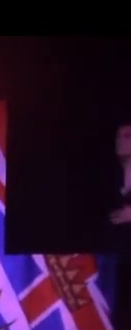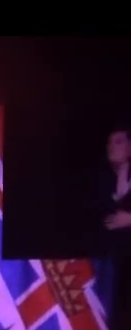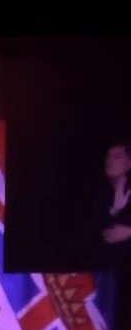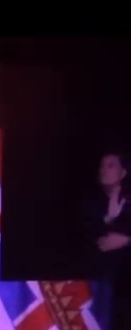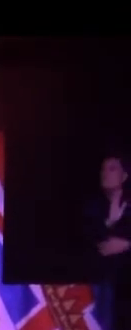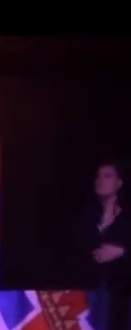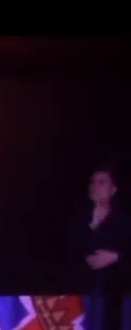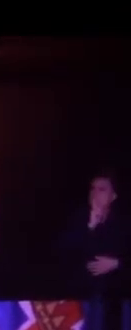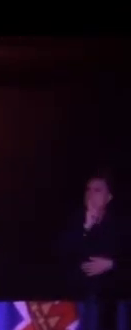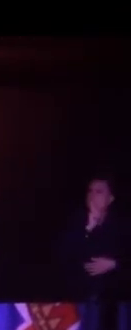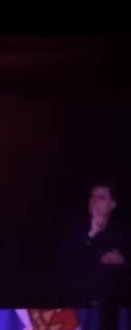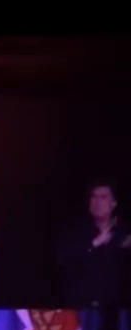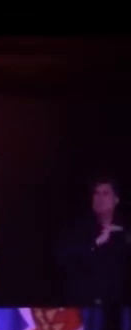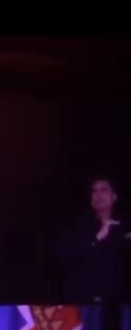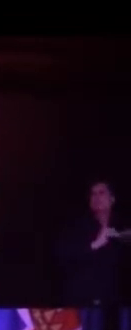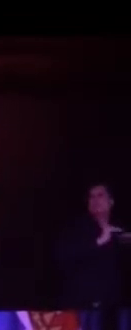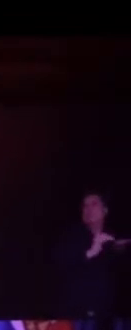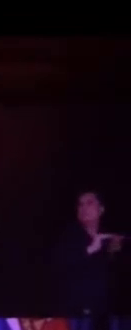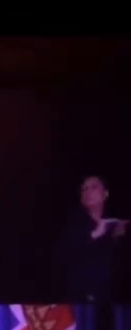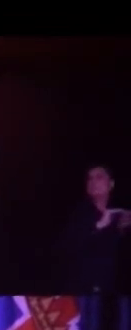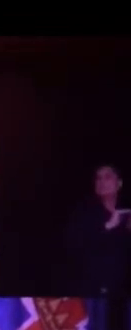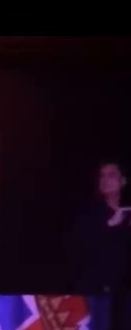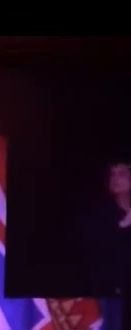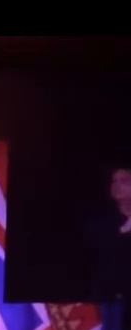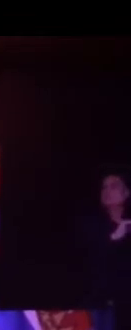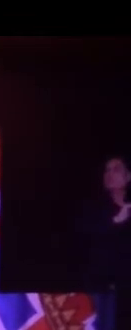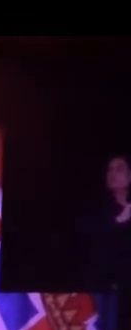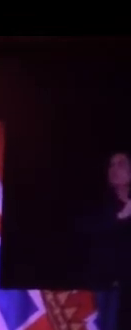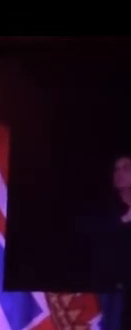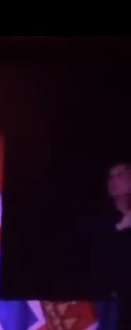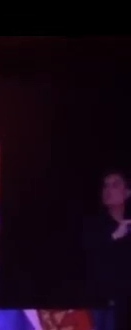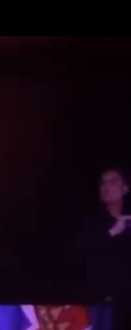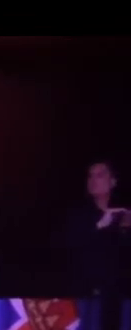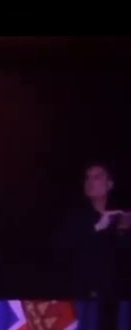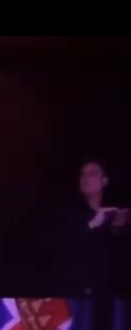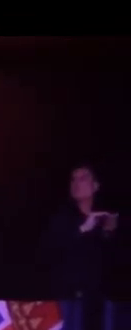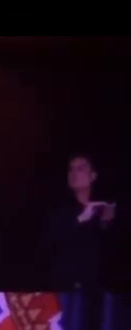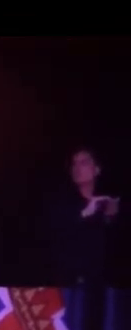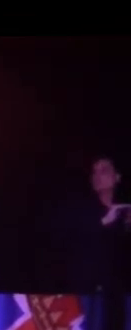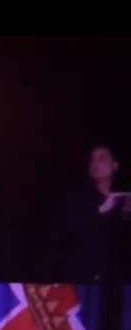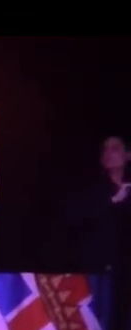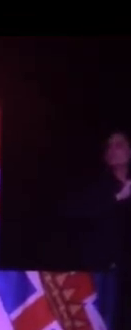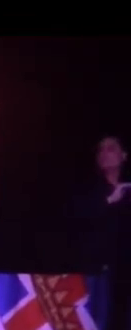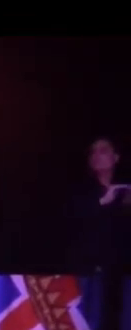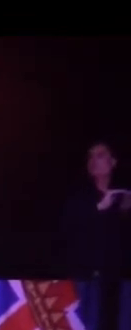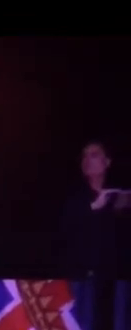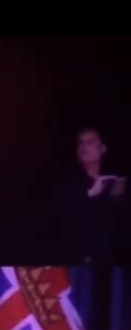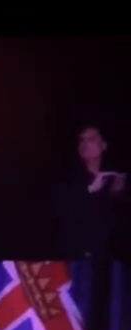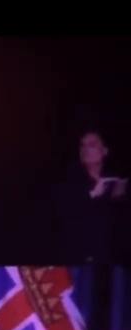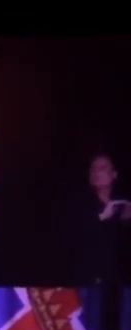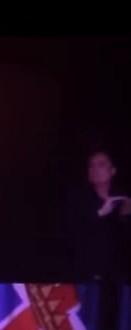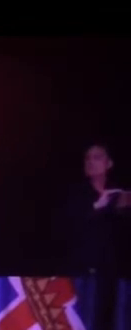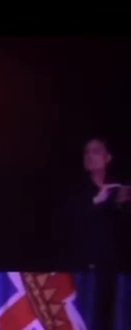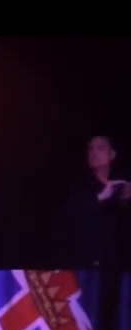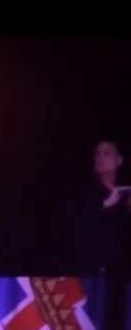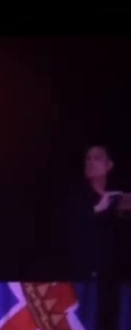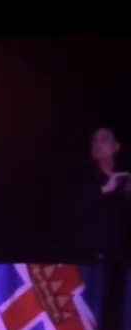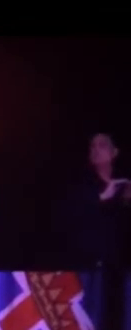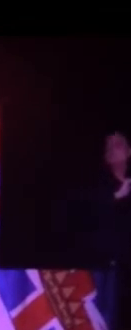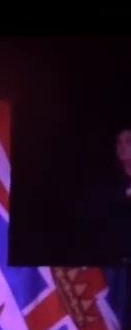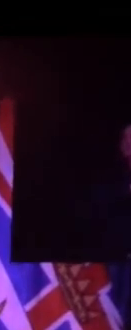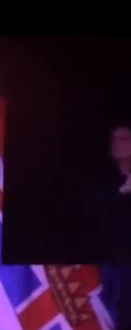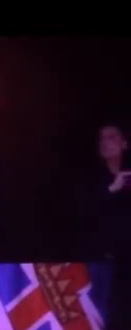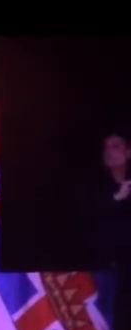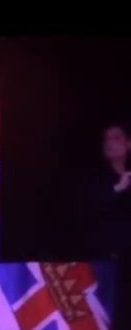I'm very confident that we've gone well past that, and we're... Oh, so, no restitution, no I'm sorry, no,